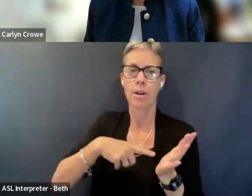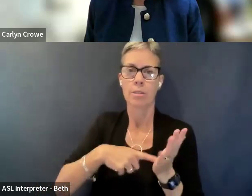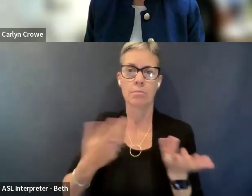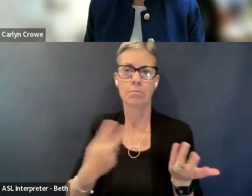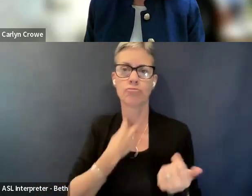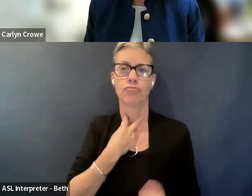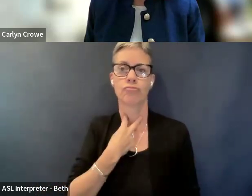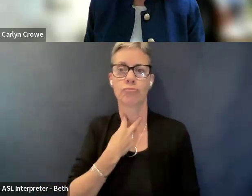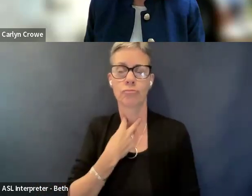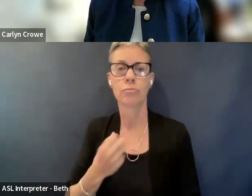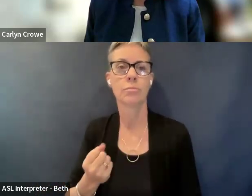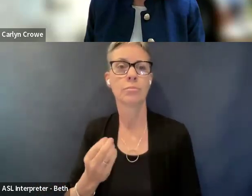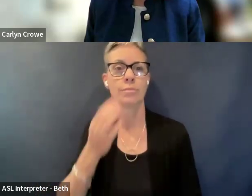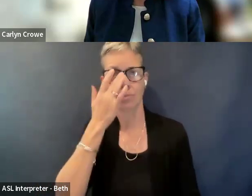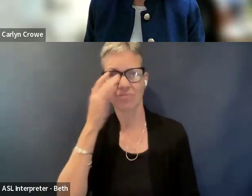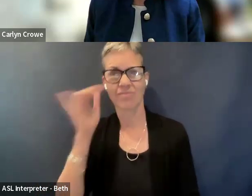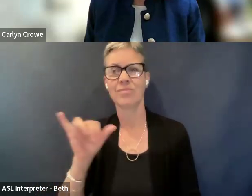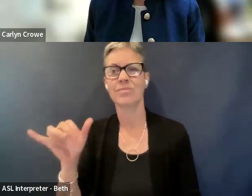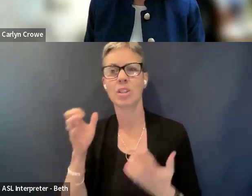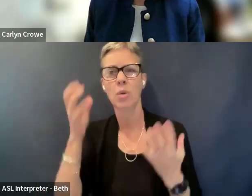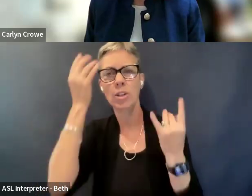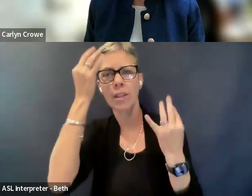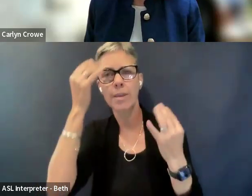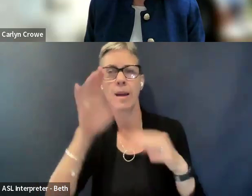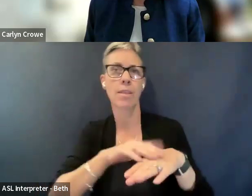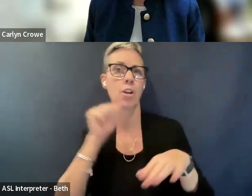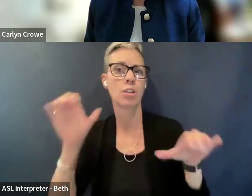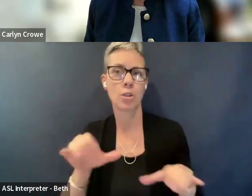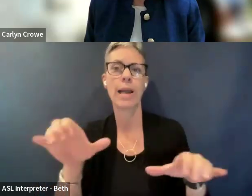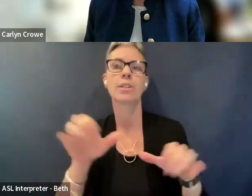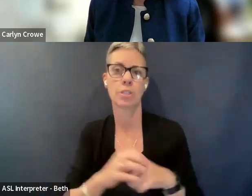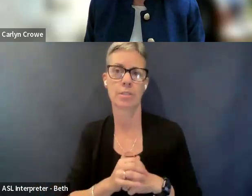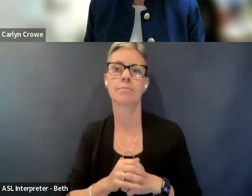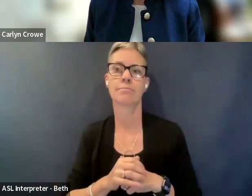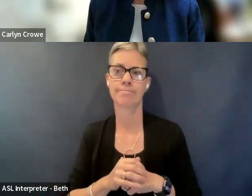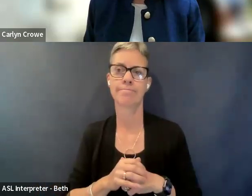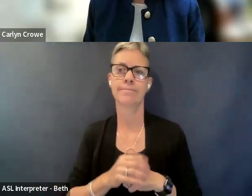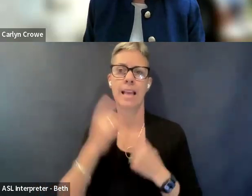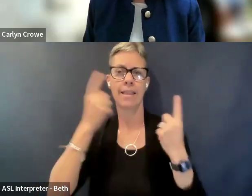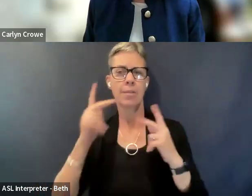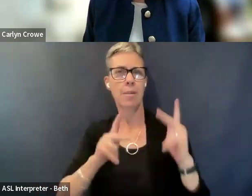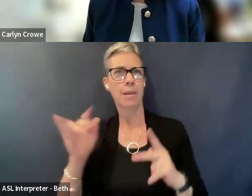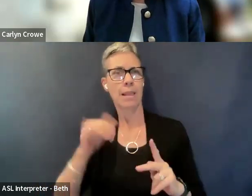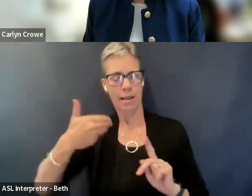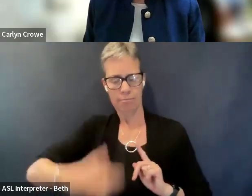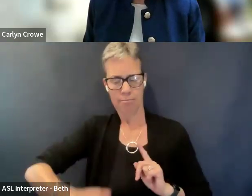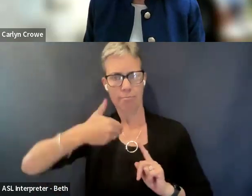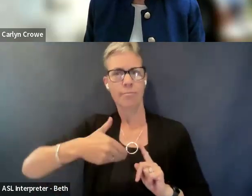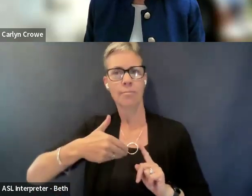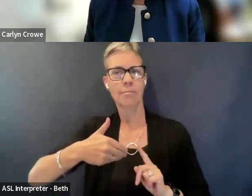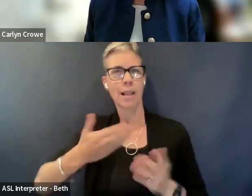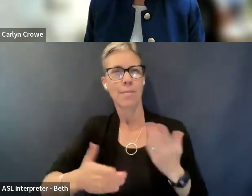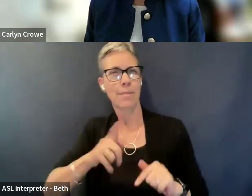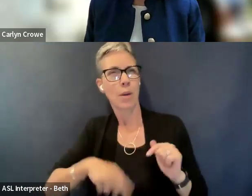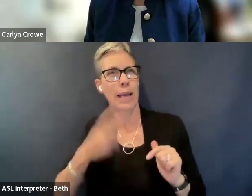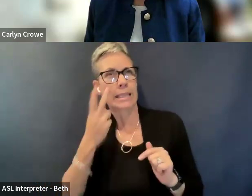I also want you to think about this calls to action. And think of people like me who you may not be able to see our disability,